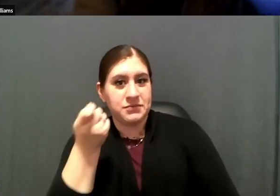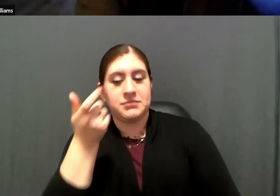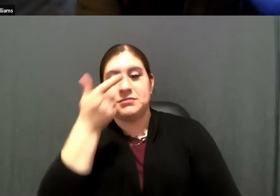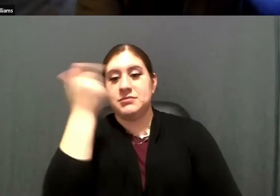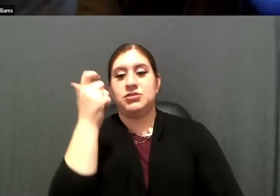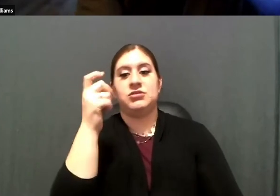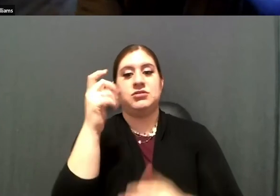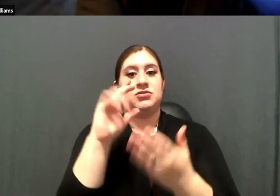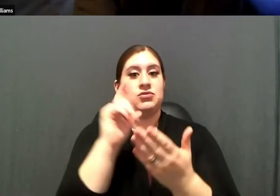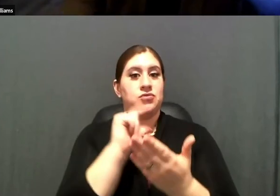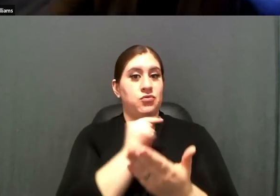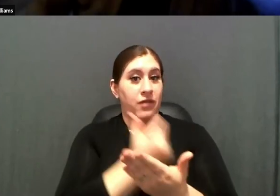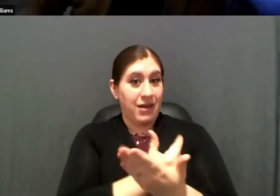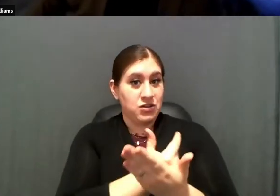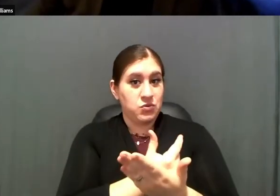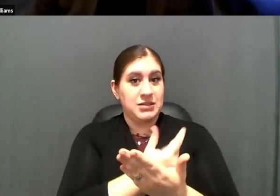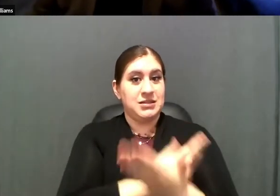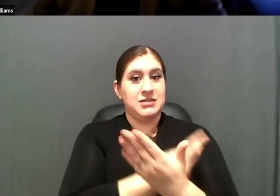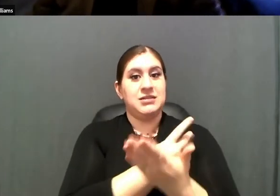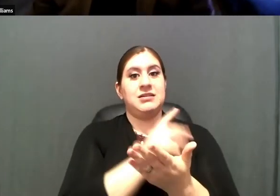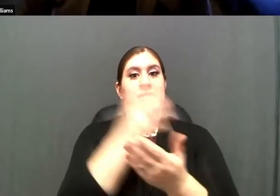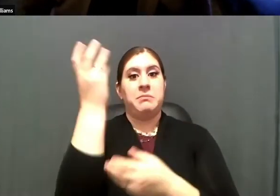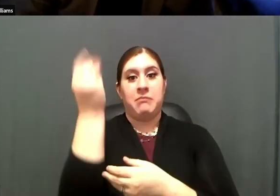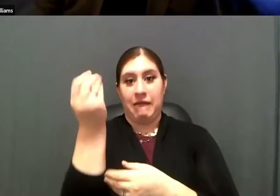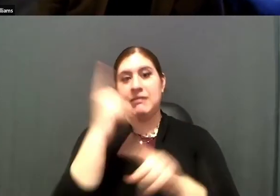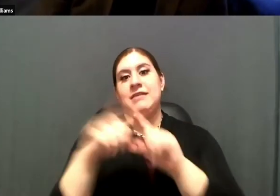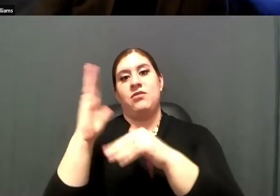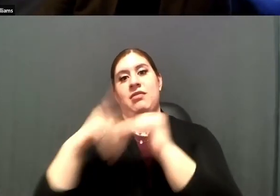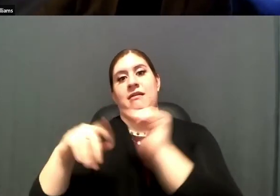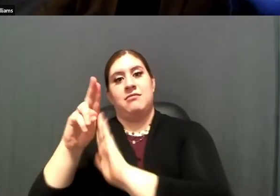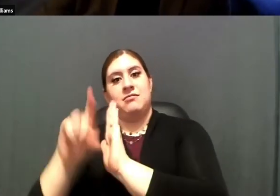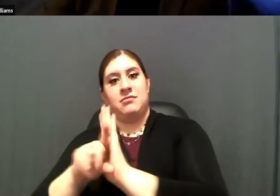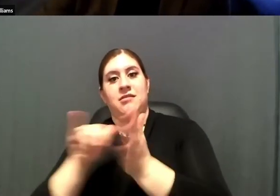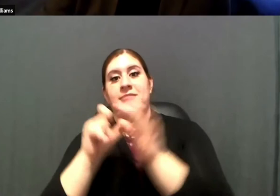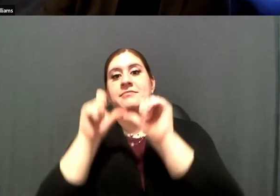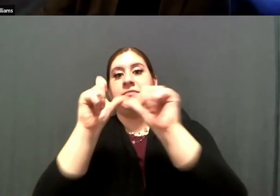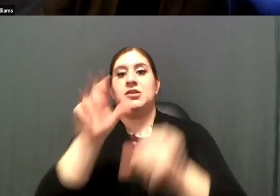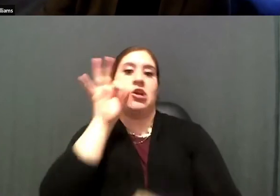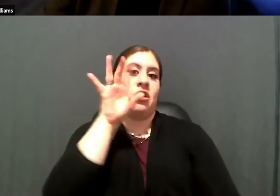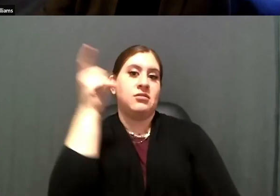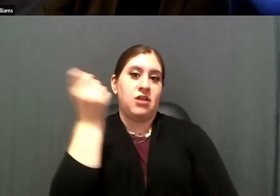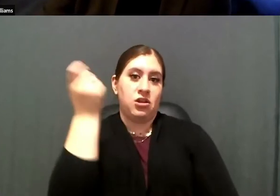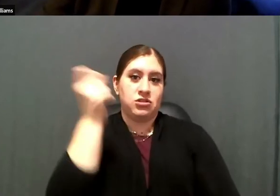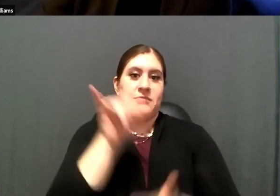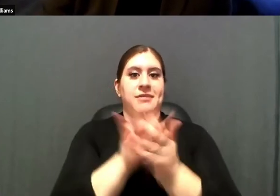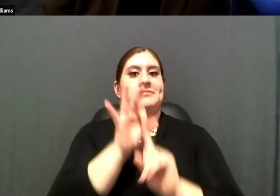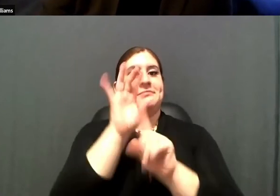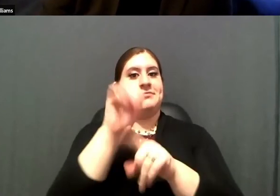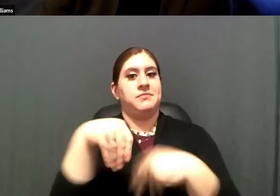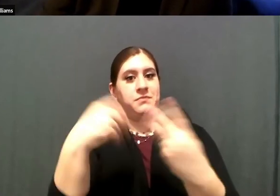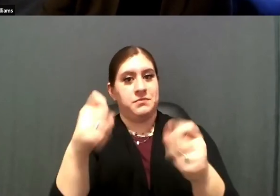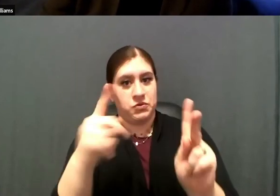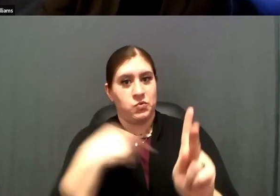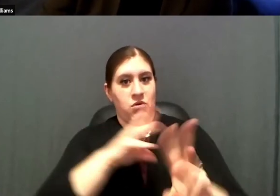graduate funding is a lot different from undergraduate funding. So the Continuing Cardinal Scholarship is a unique opportunity that we offer